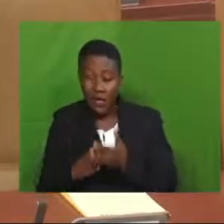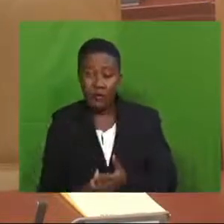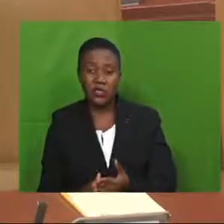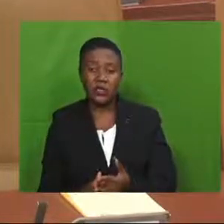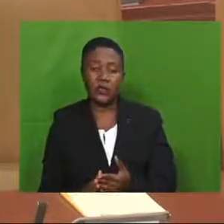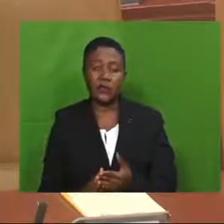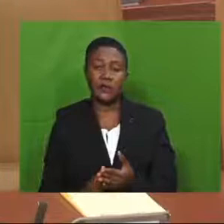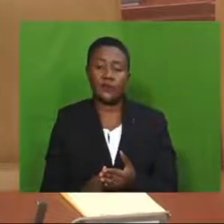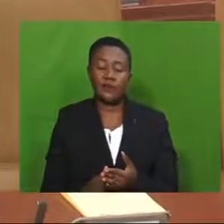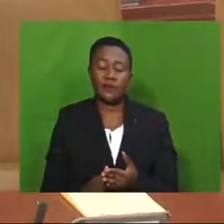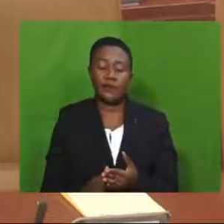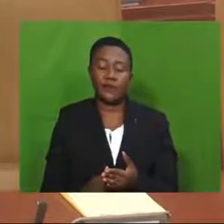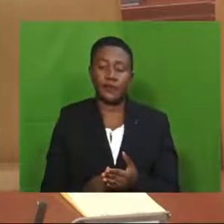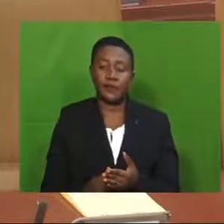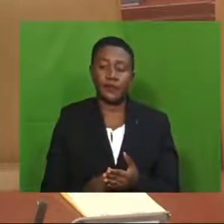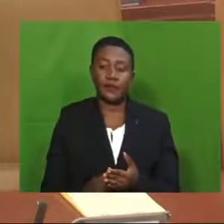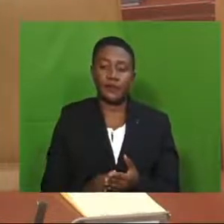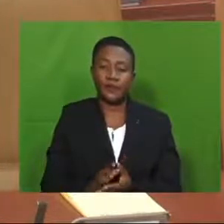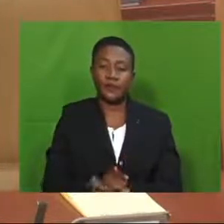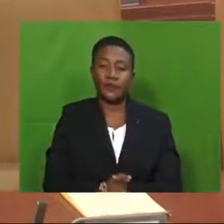of his stay in the secondary school.